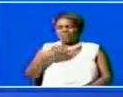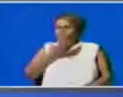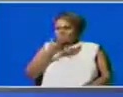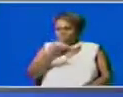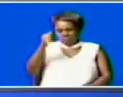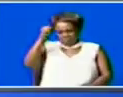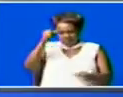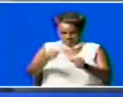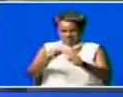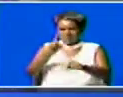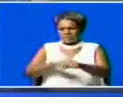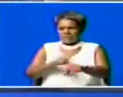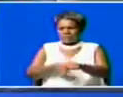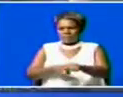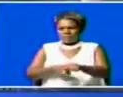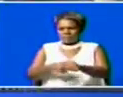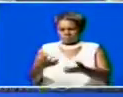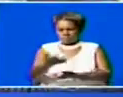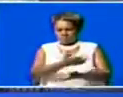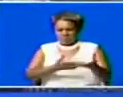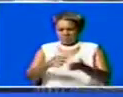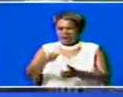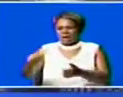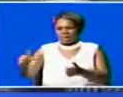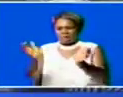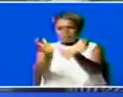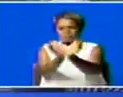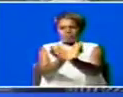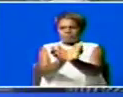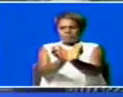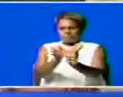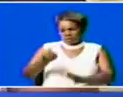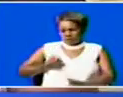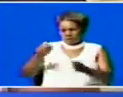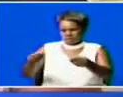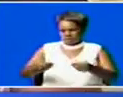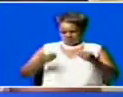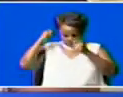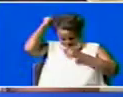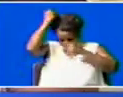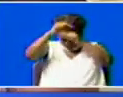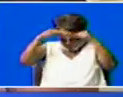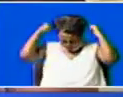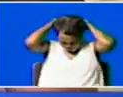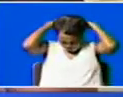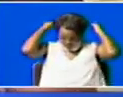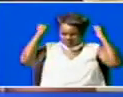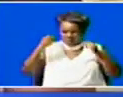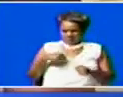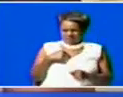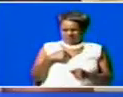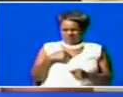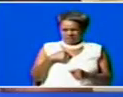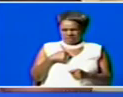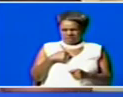Their memorable moments came during interactions with their fellow prisoners. A lady gave me a headscarf. I didn't have a headscarf, but she felt,